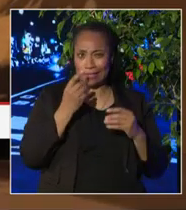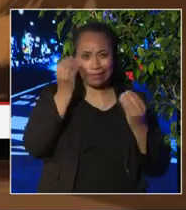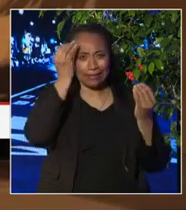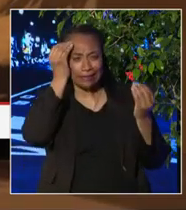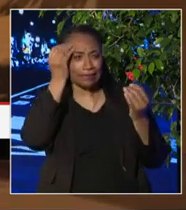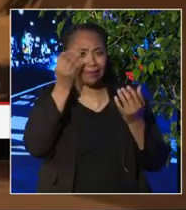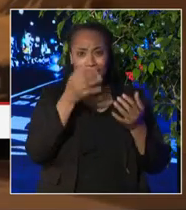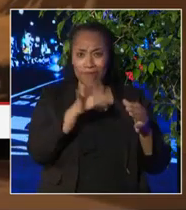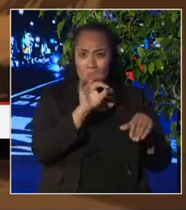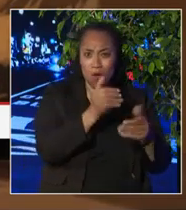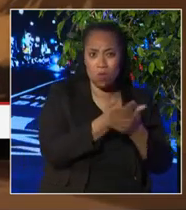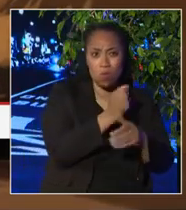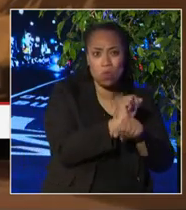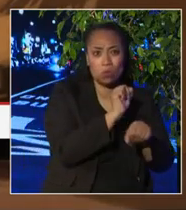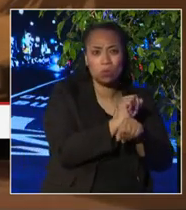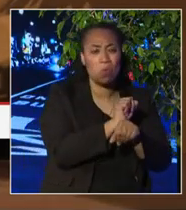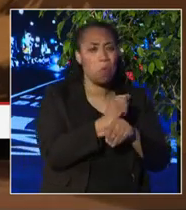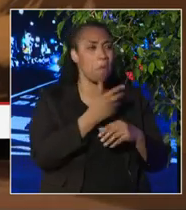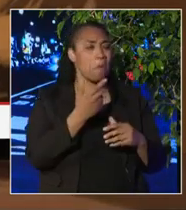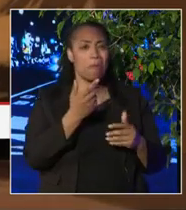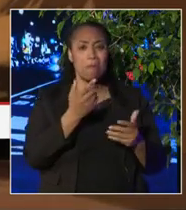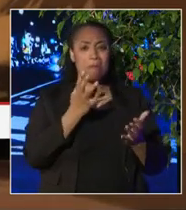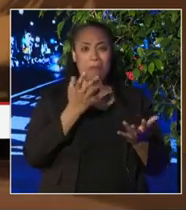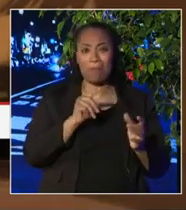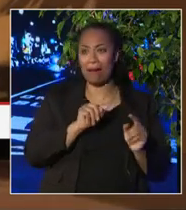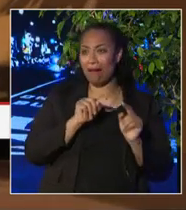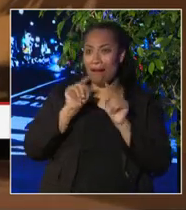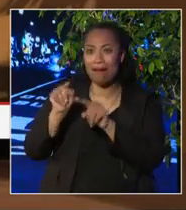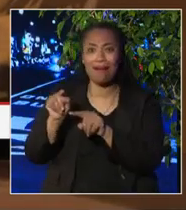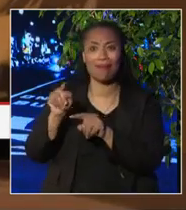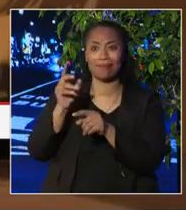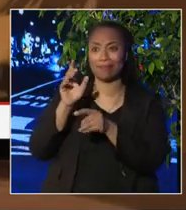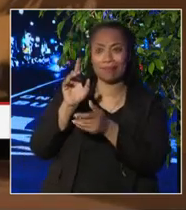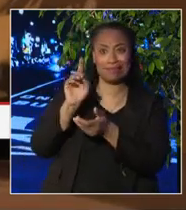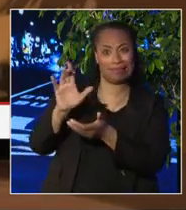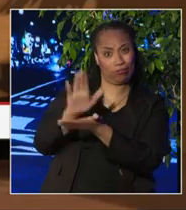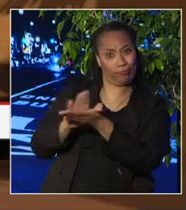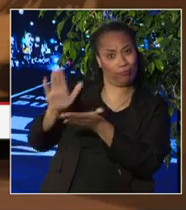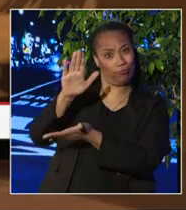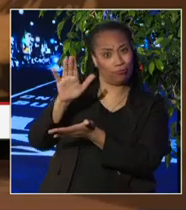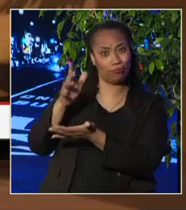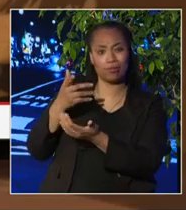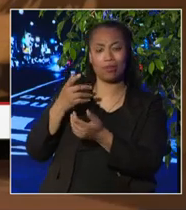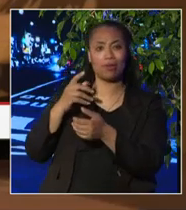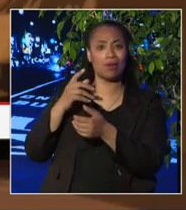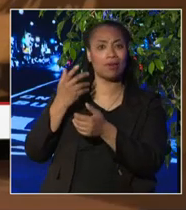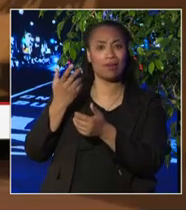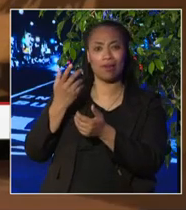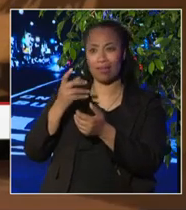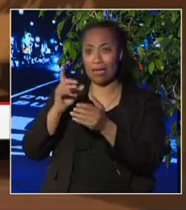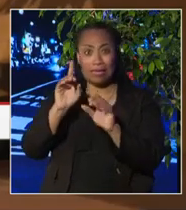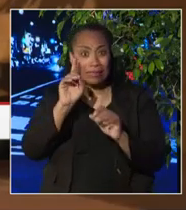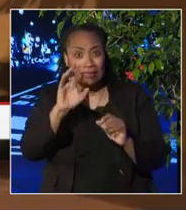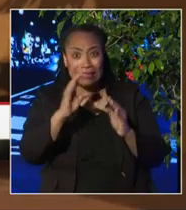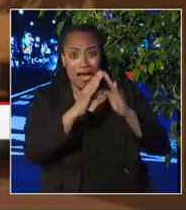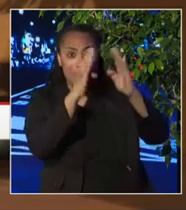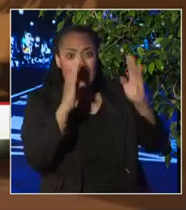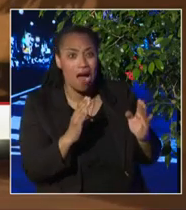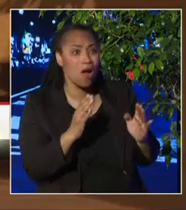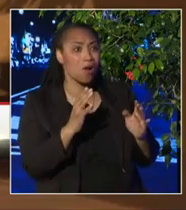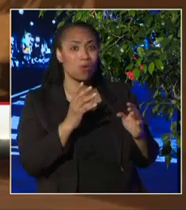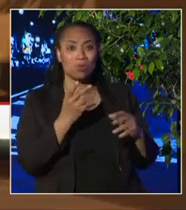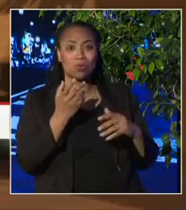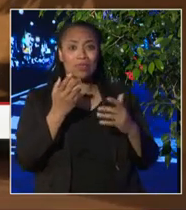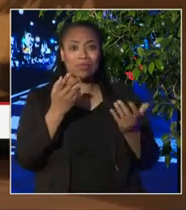district universities, buy DC houses, put their kids in DC schools. But as a municipality, we